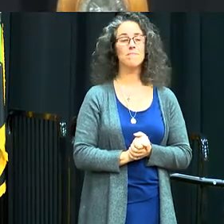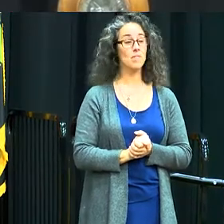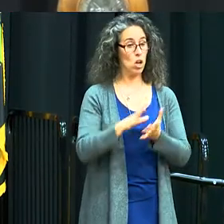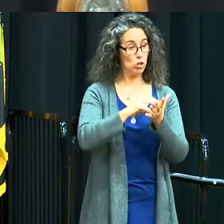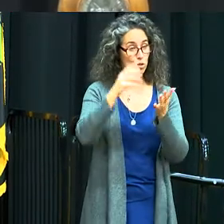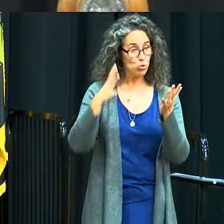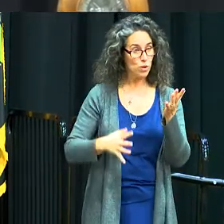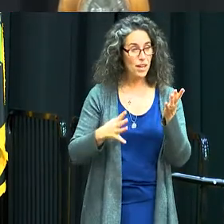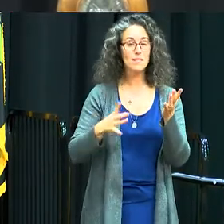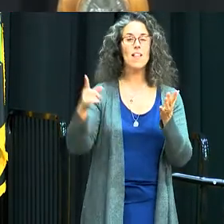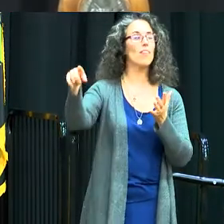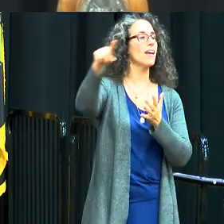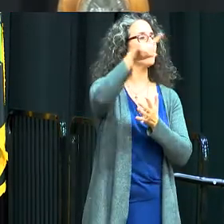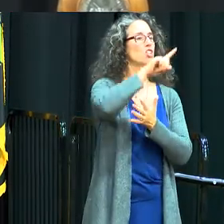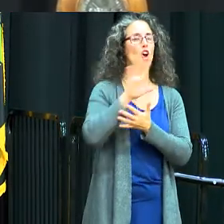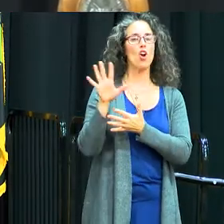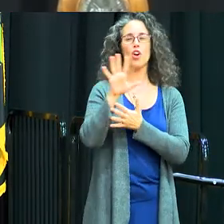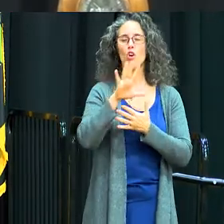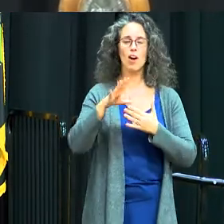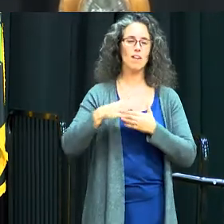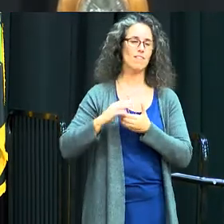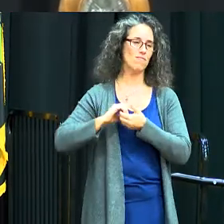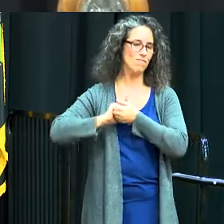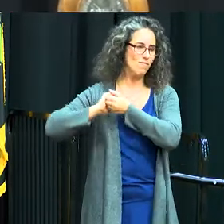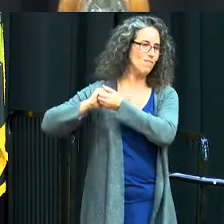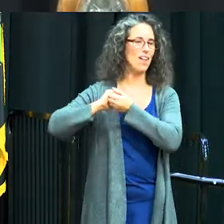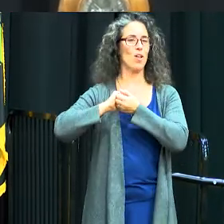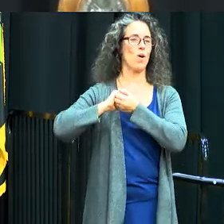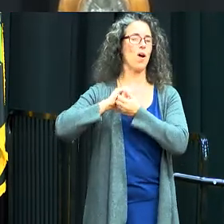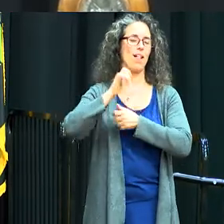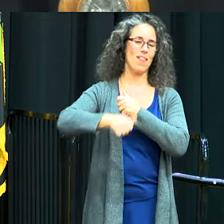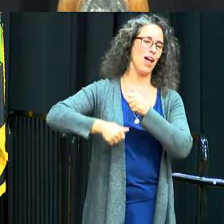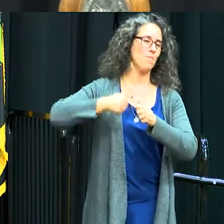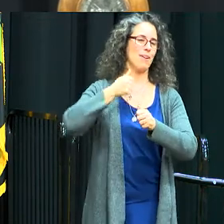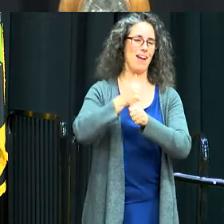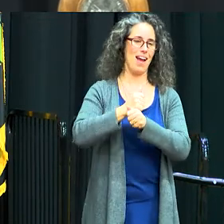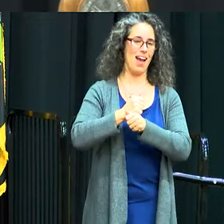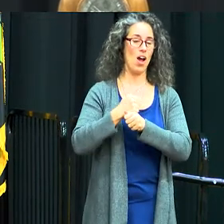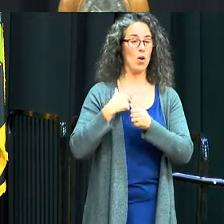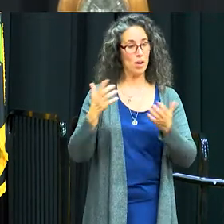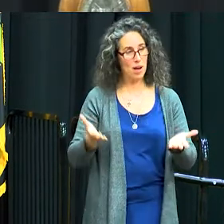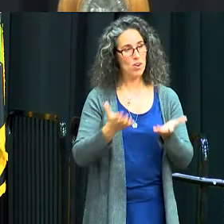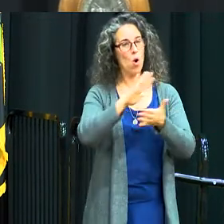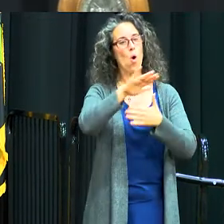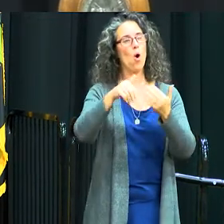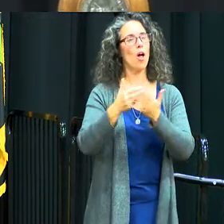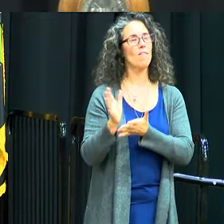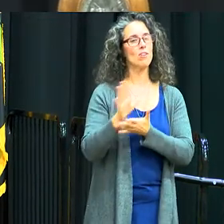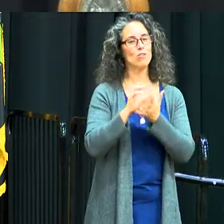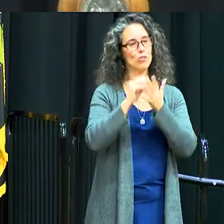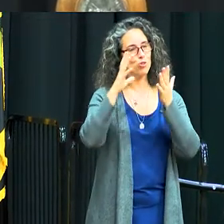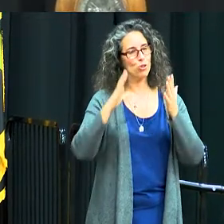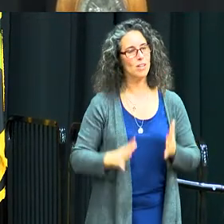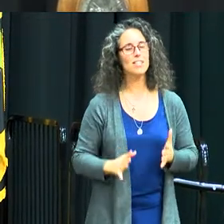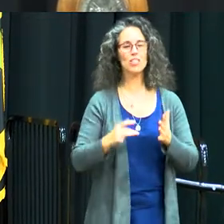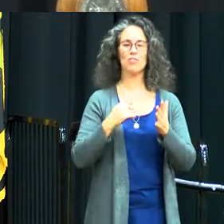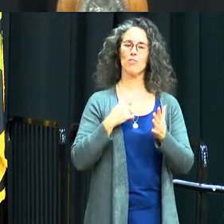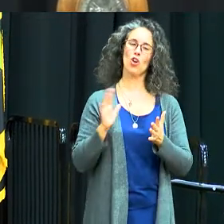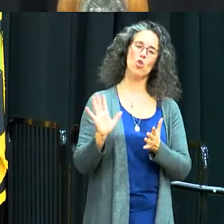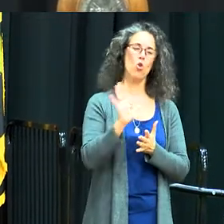Students, these are your fellow alumni. We commend all of our students for their contributions to the vitality of the college,